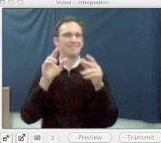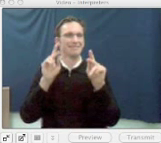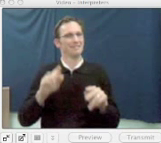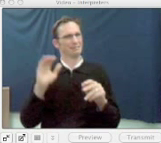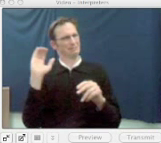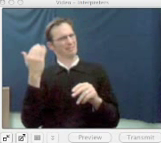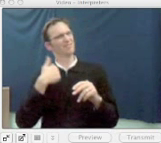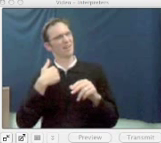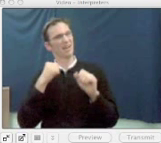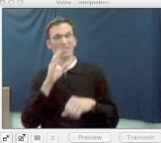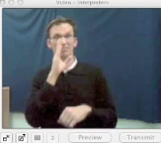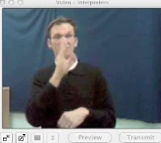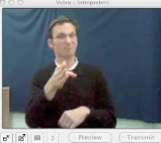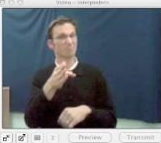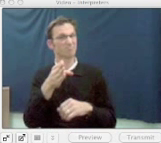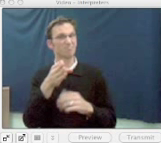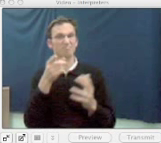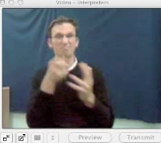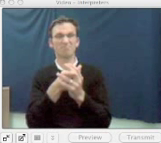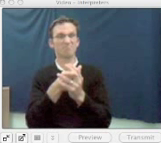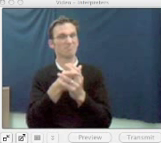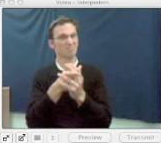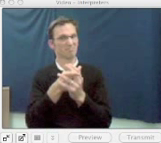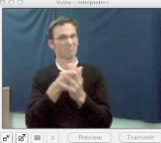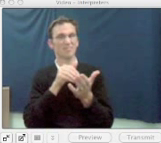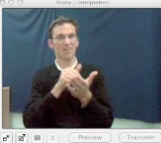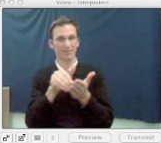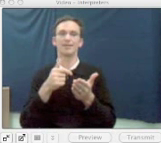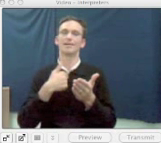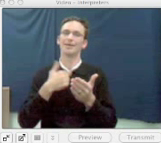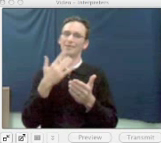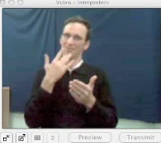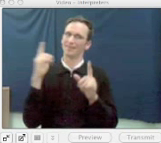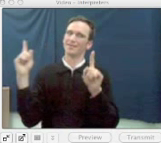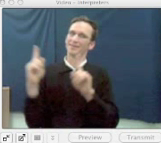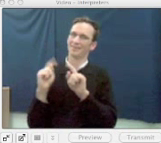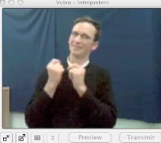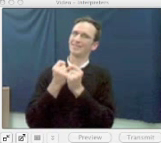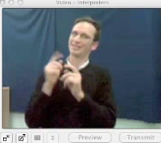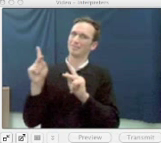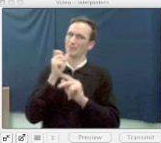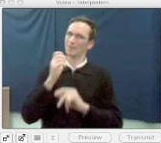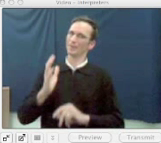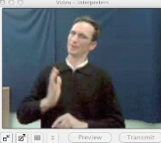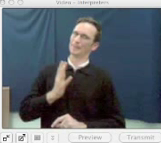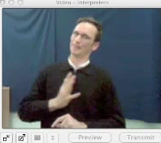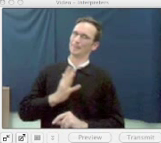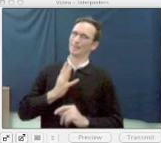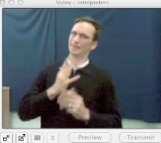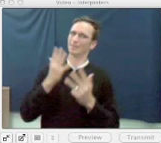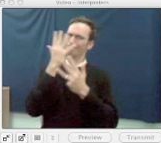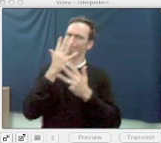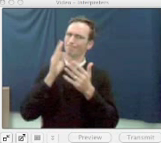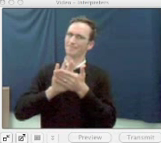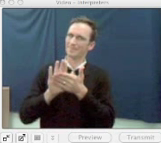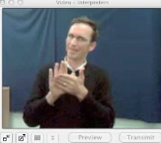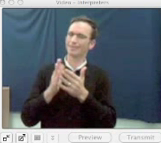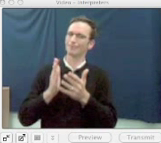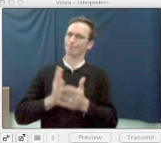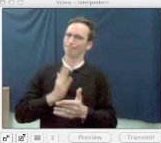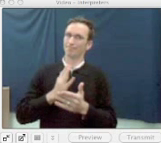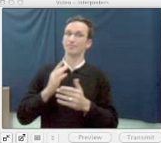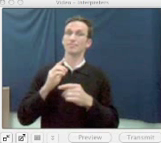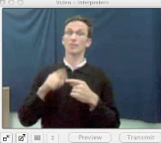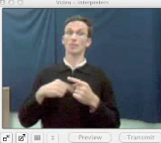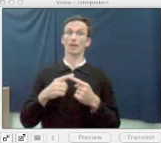rather blunt, and so I want to work with people who know how to say things really nicely so that everybody responds to them. And so when I want something done, I say to my